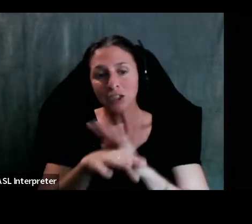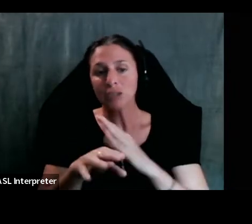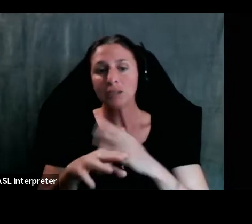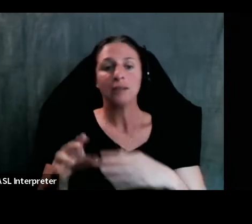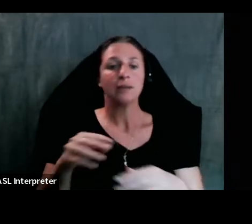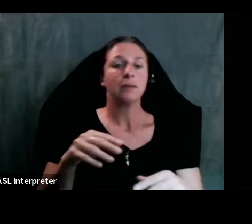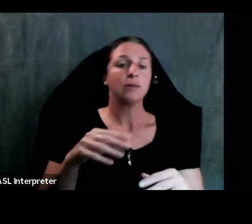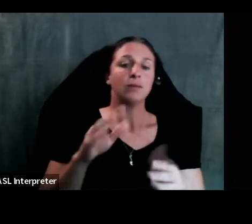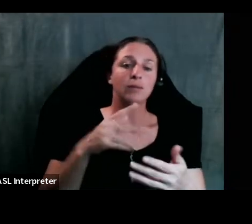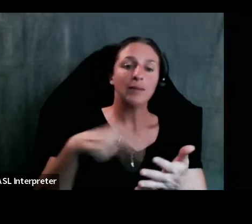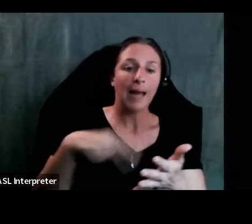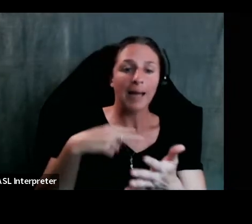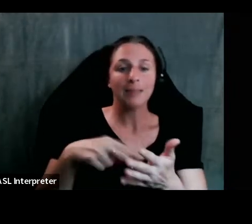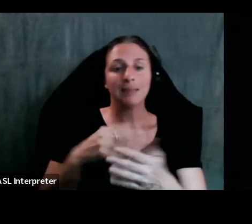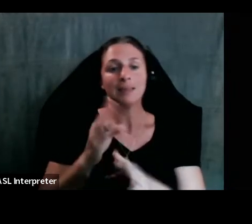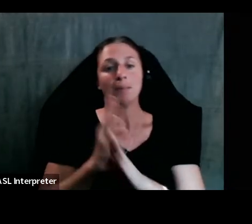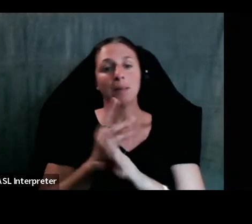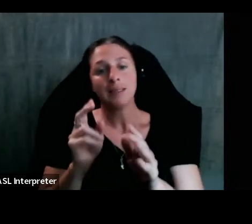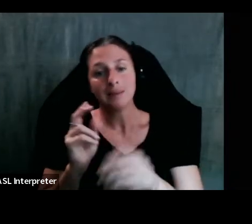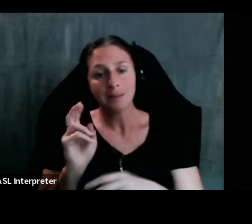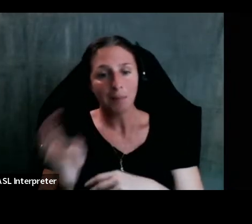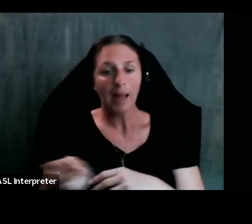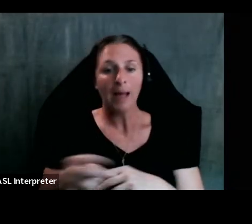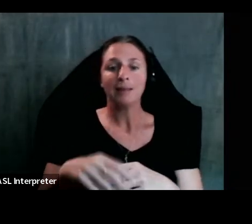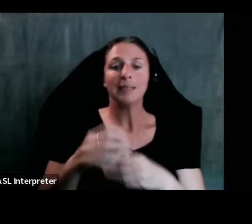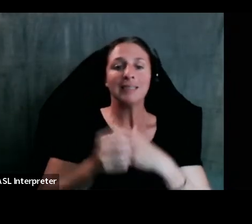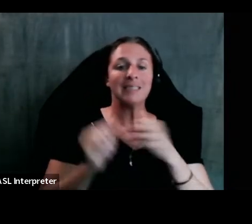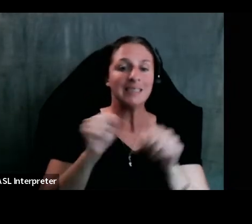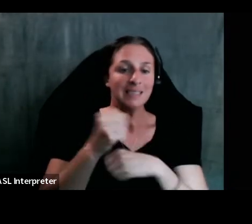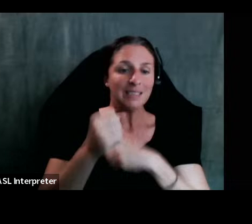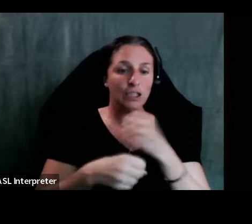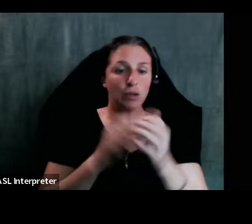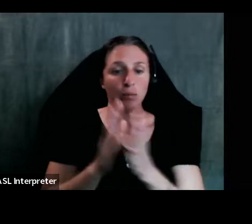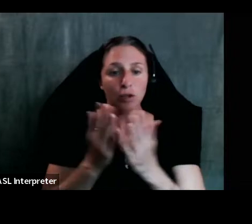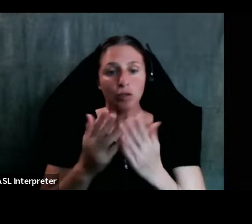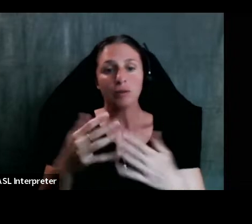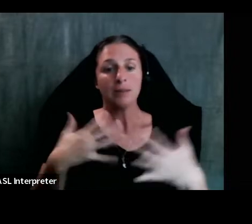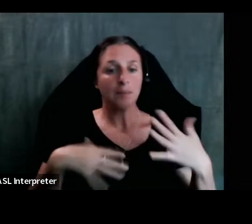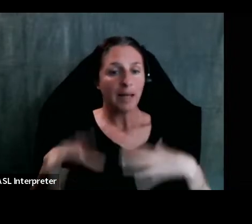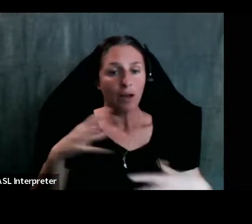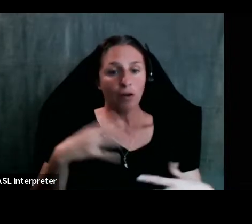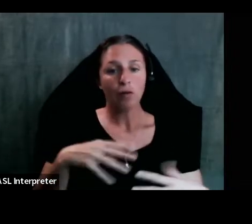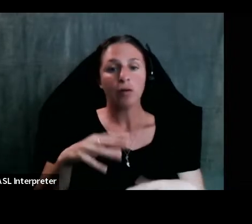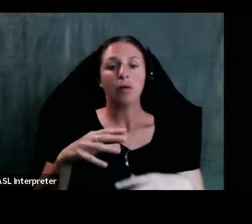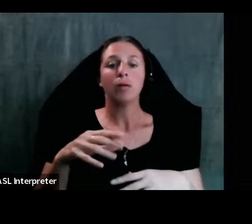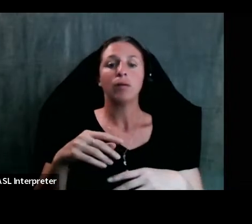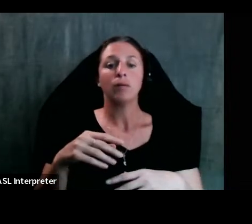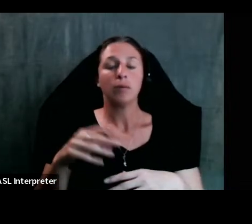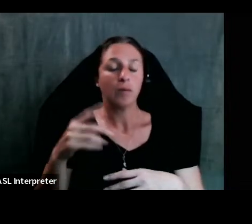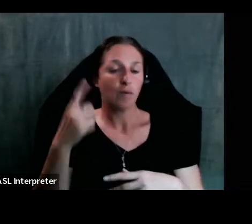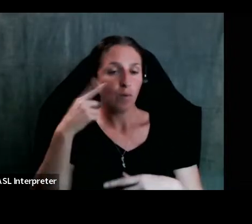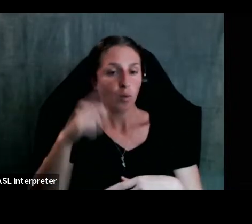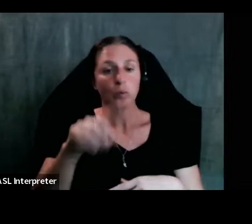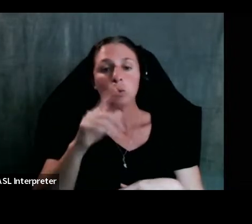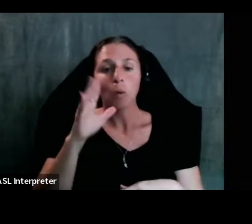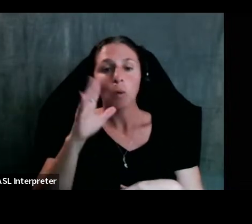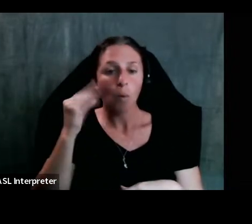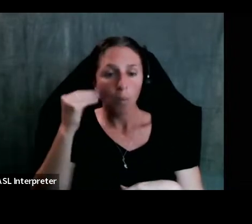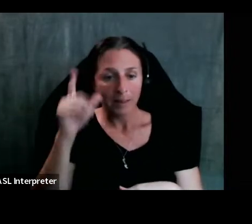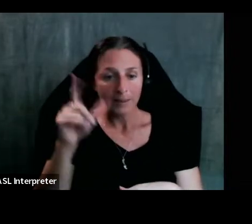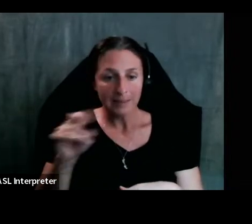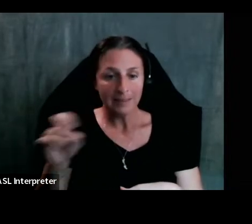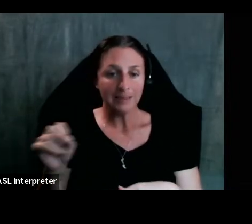school apparel for youth experiencing homelessness and who are in foster care through our district and school site homelessness